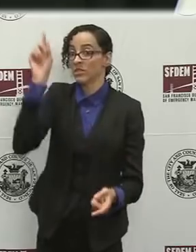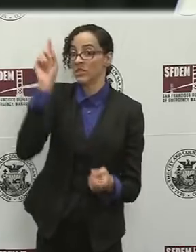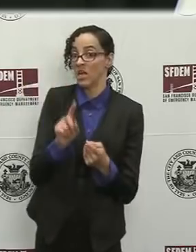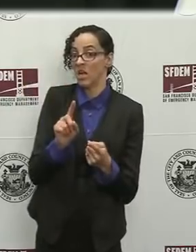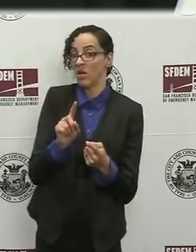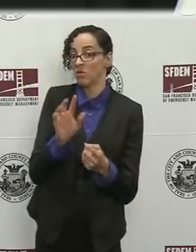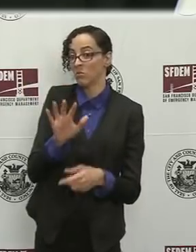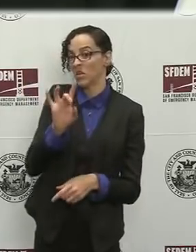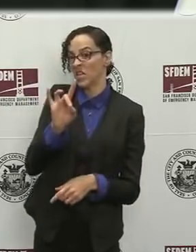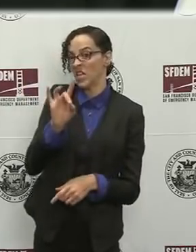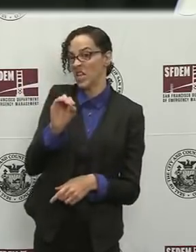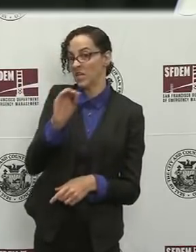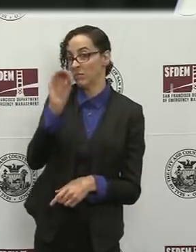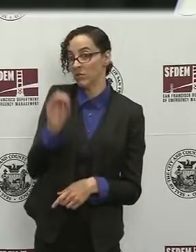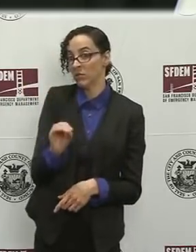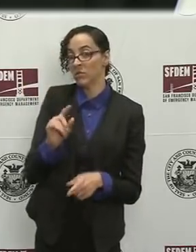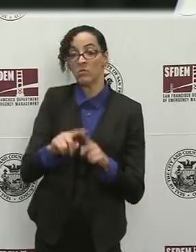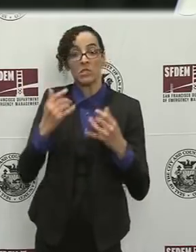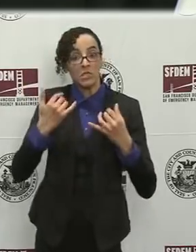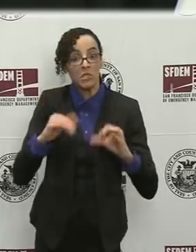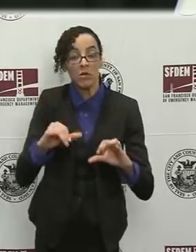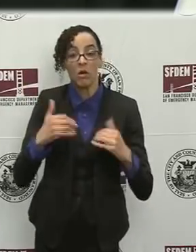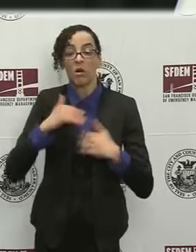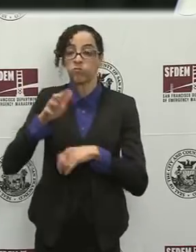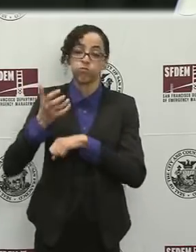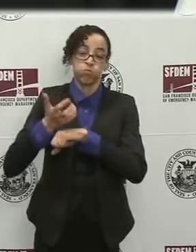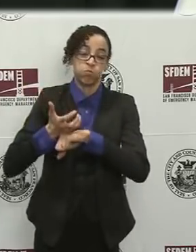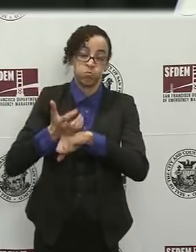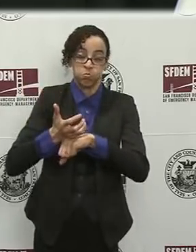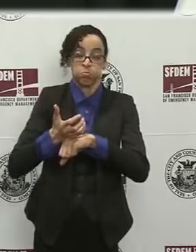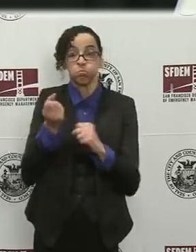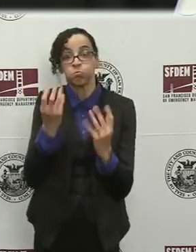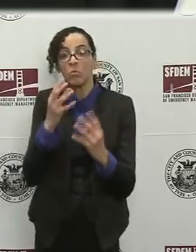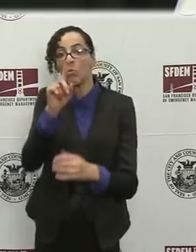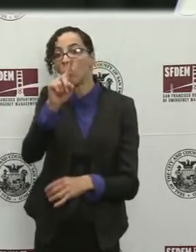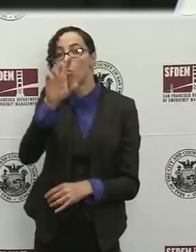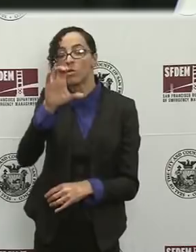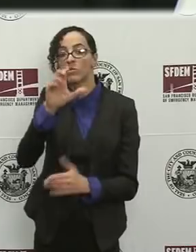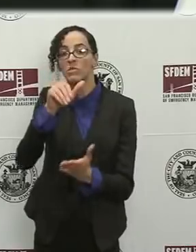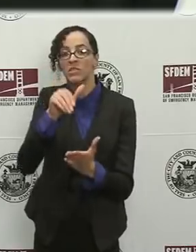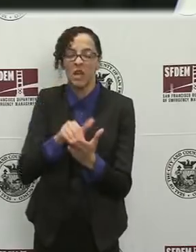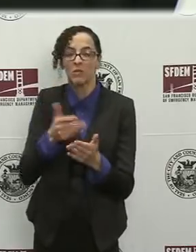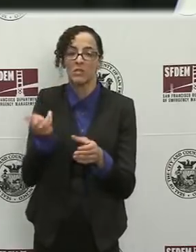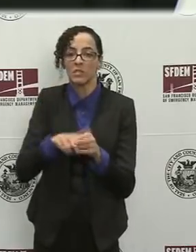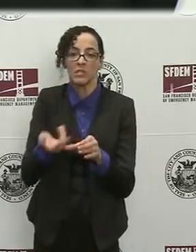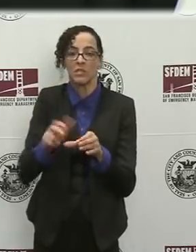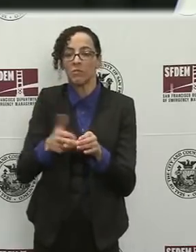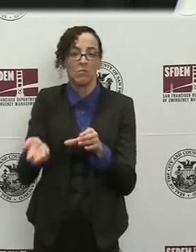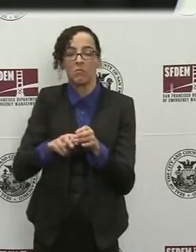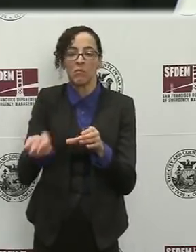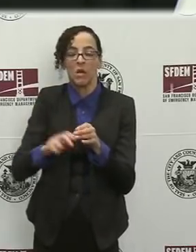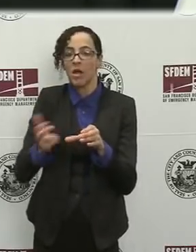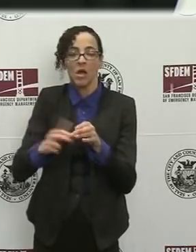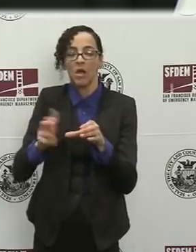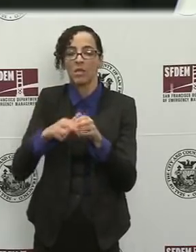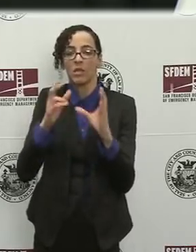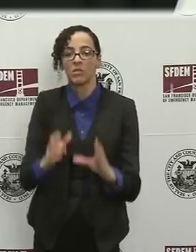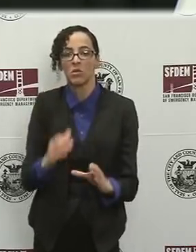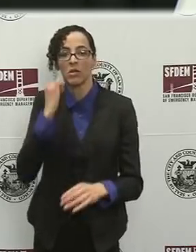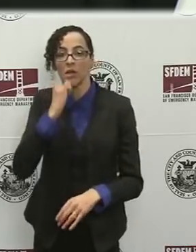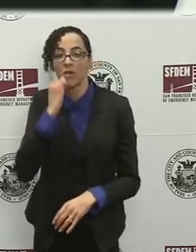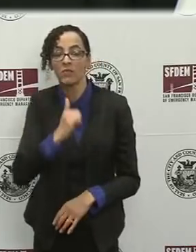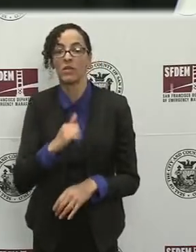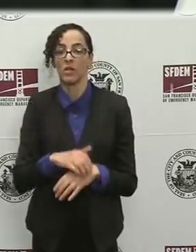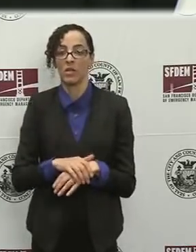about 100,000 passengers a day. And as a result of that, we're experiencing significant crowding on some of our key